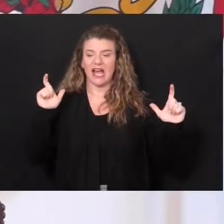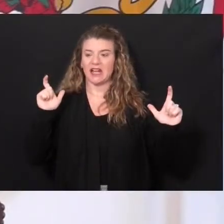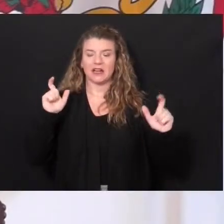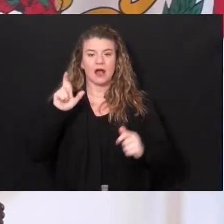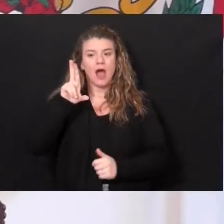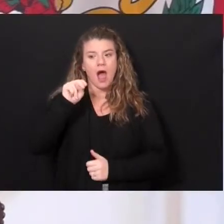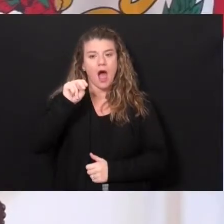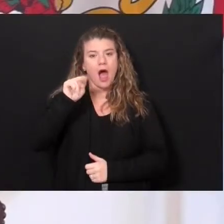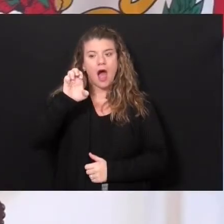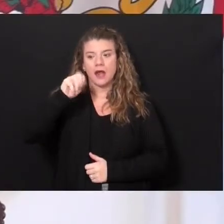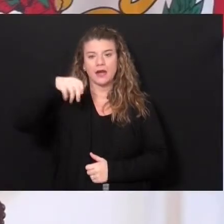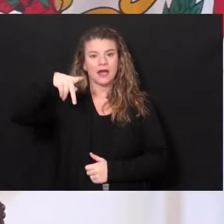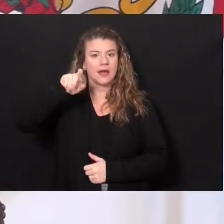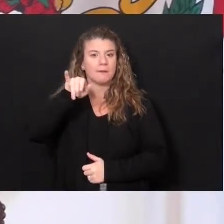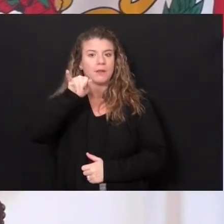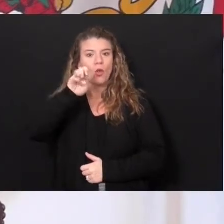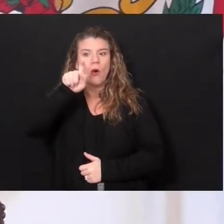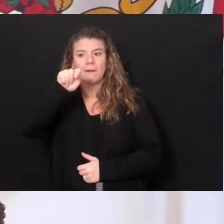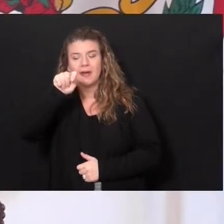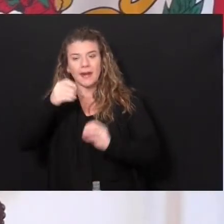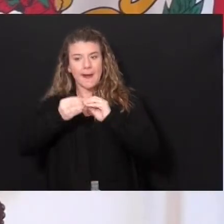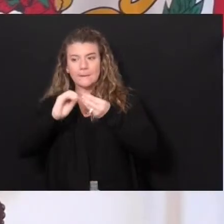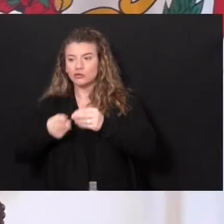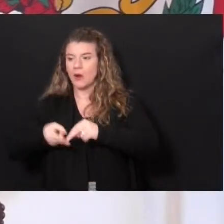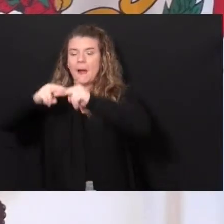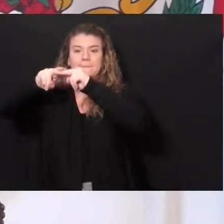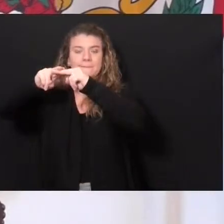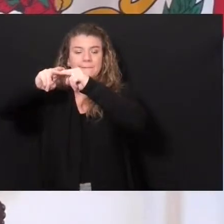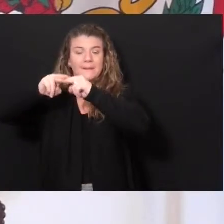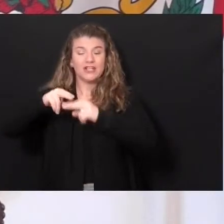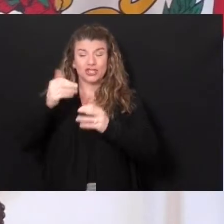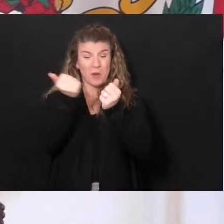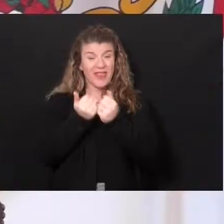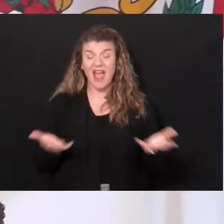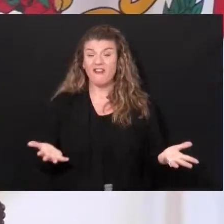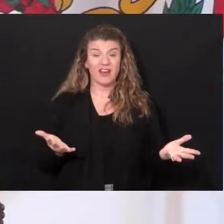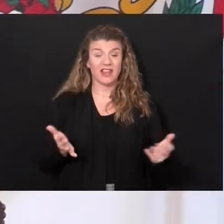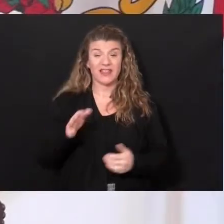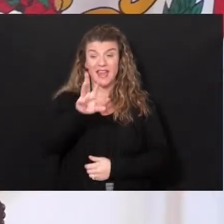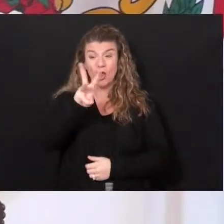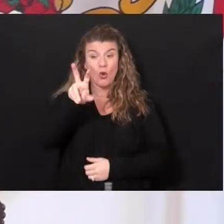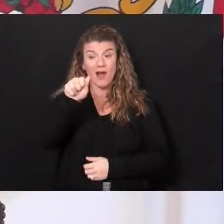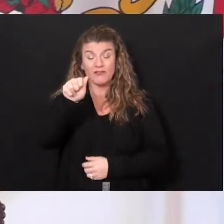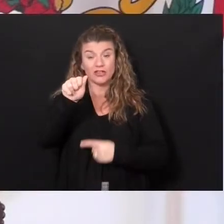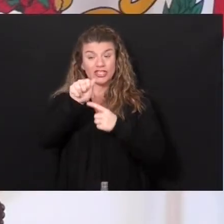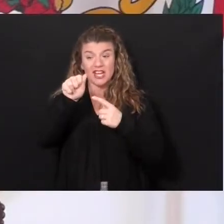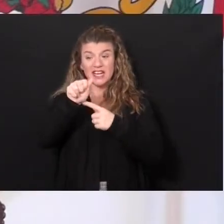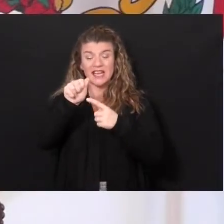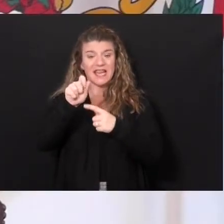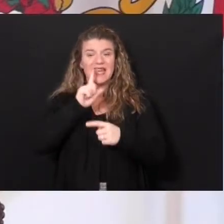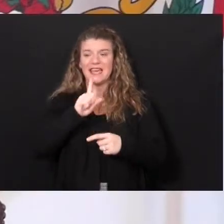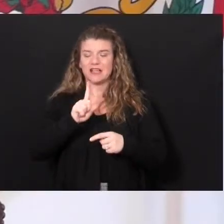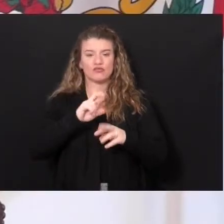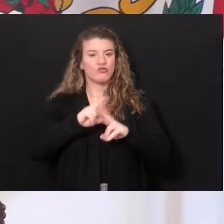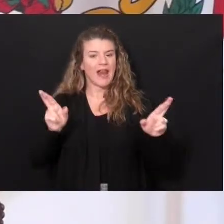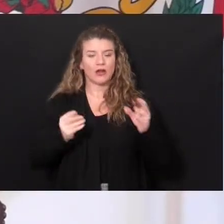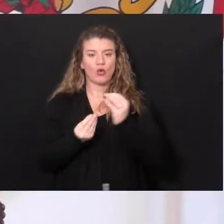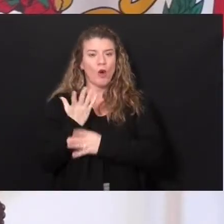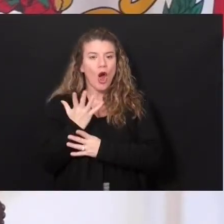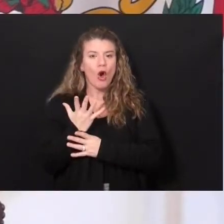unemployment rates jacked up. And so with everything, West Virginia is poised for growth